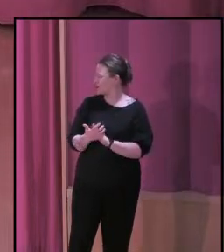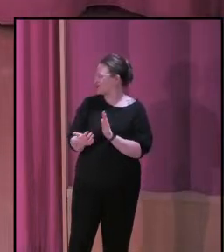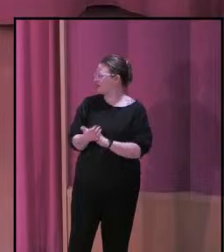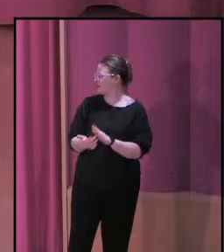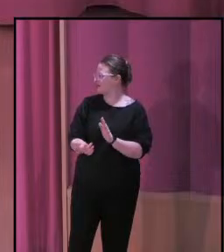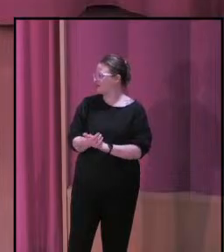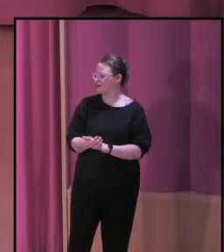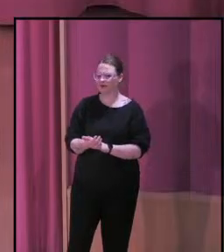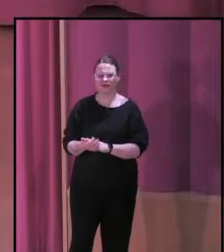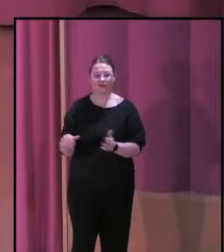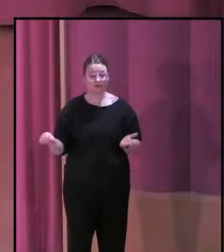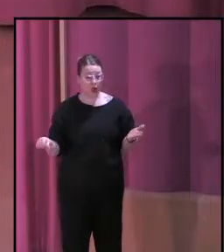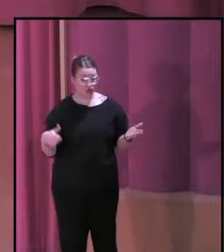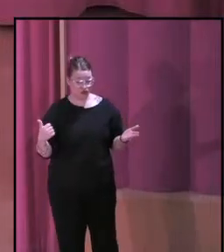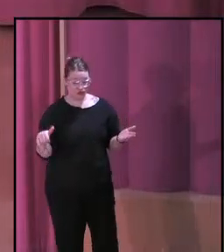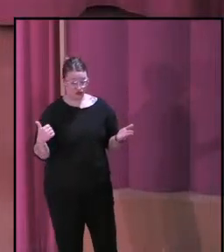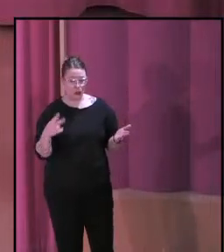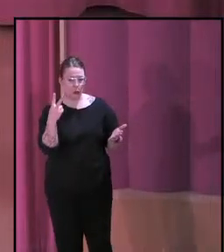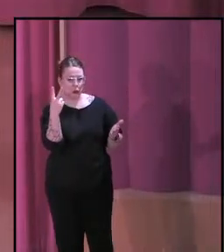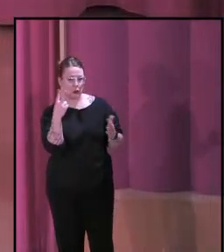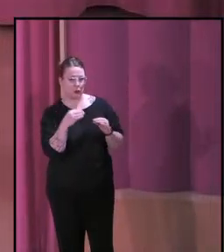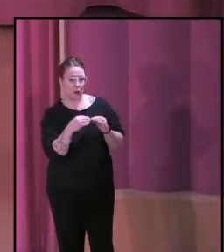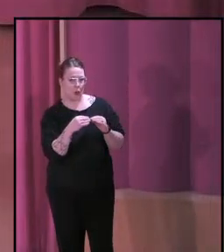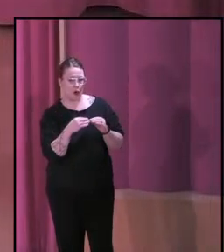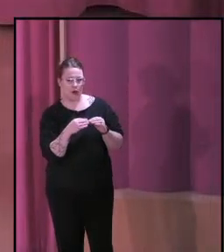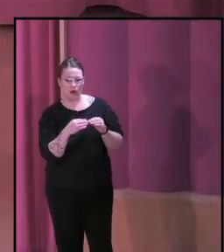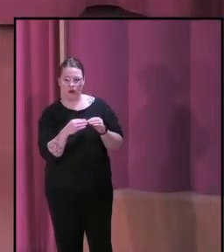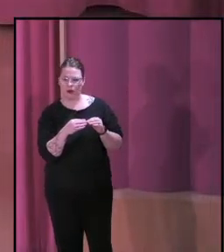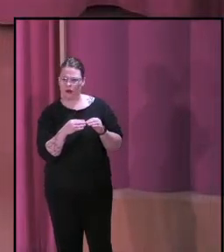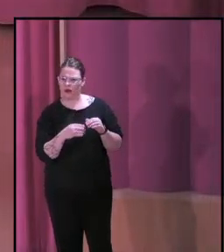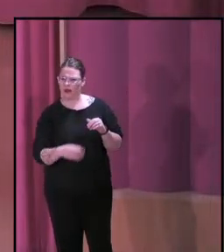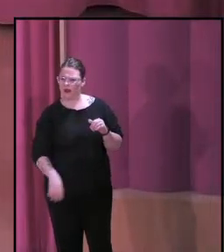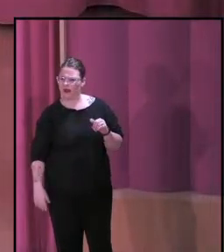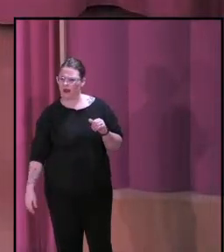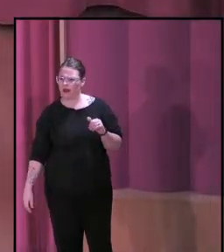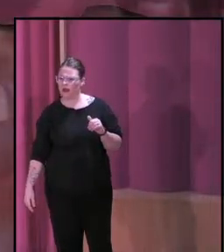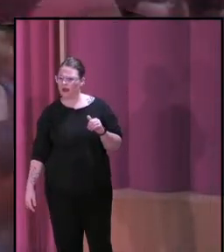All right, anybody else? We got time for two more. Yes, in the back.